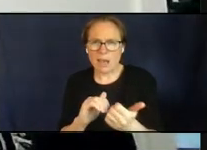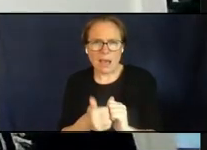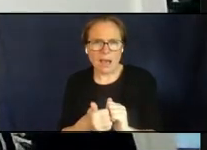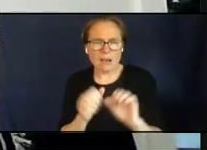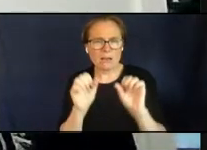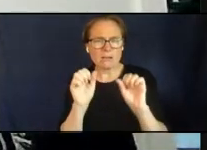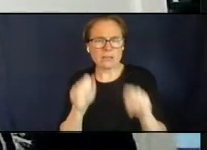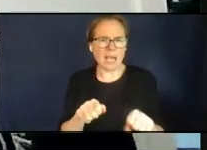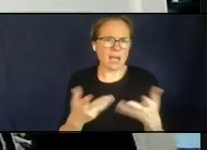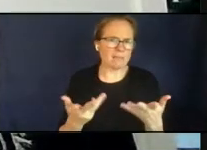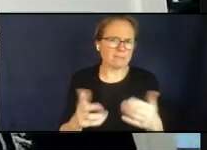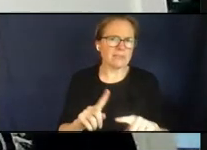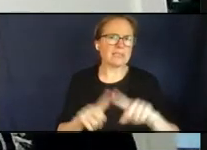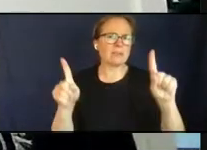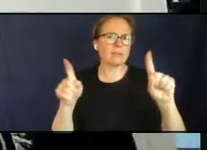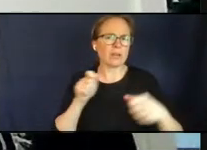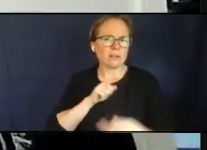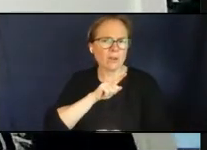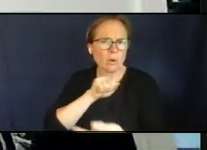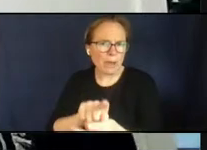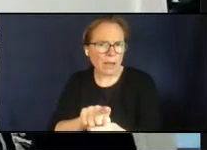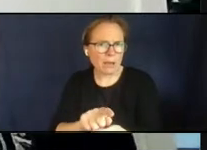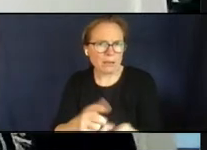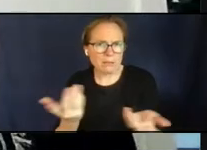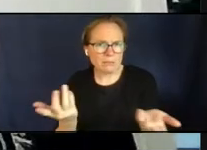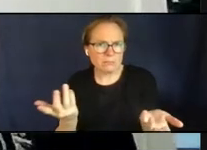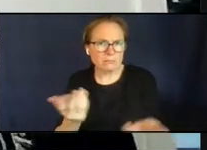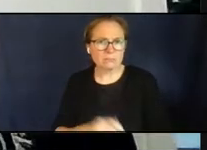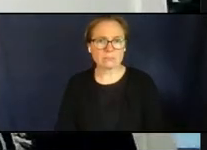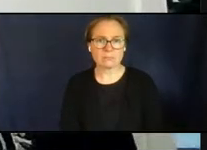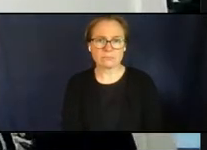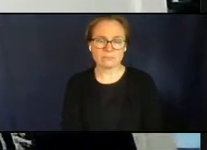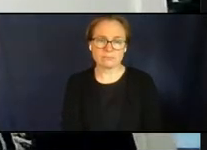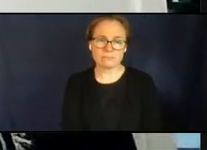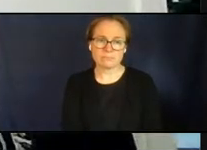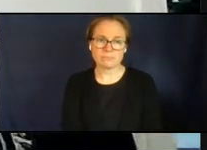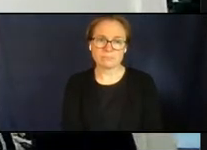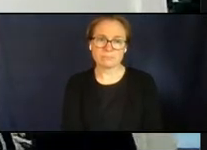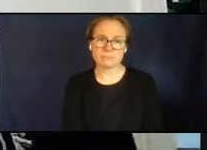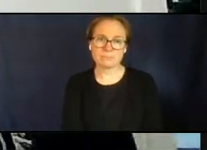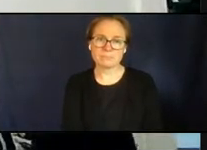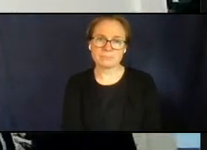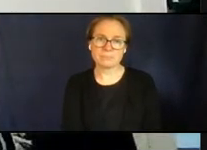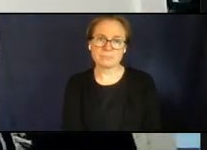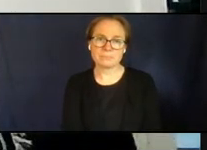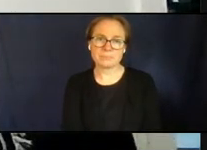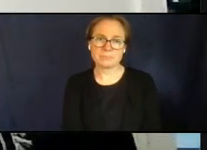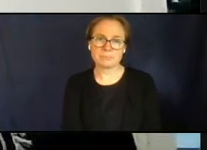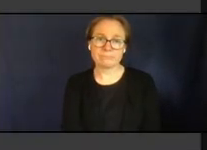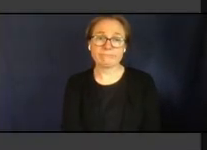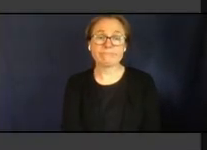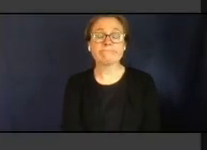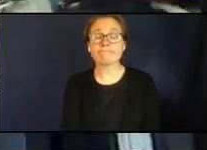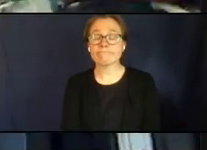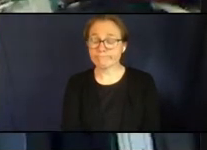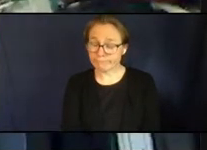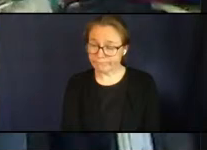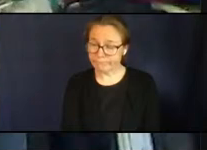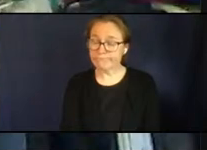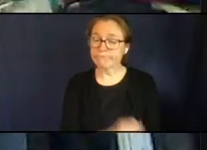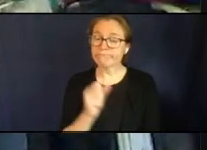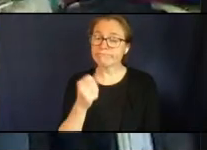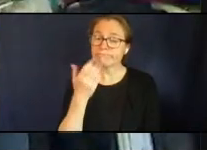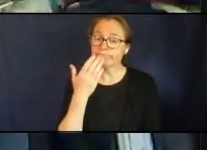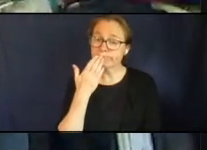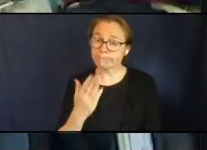you need to go back and double down on the vaccinations? Absolutely, and thank you for that question. I